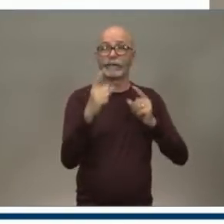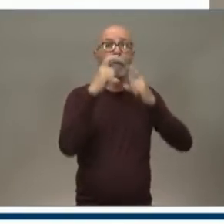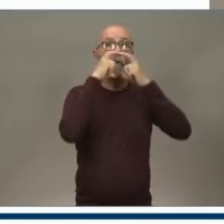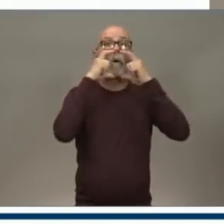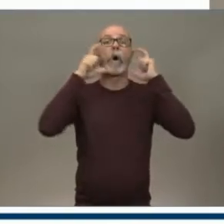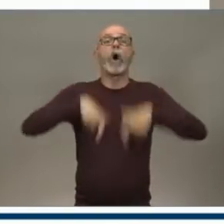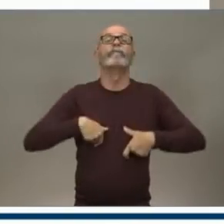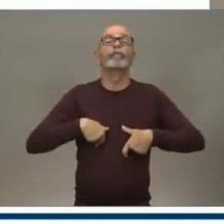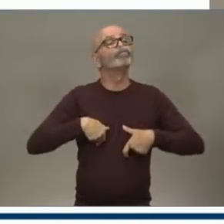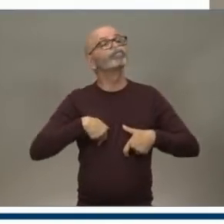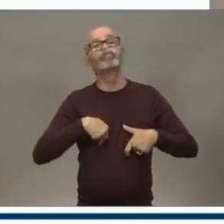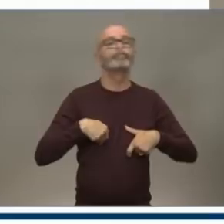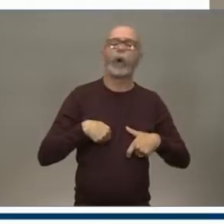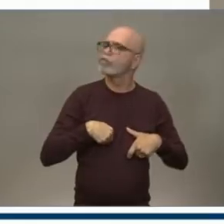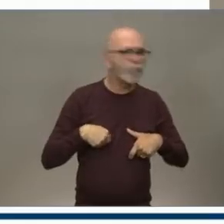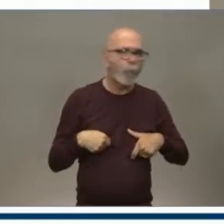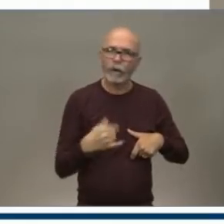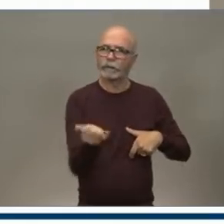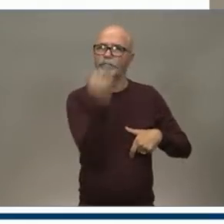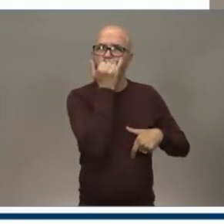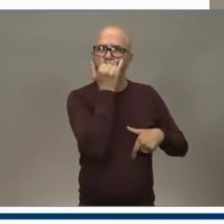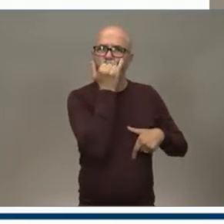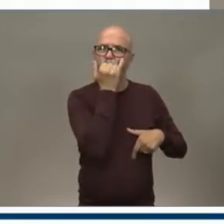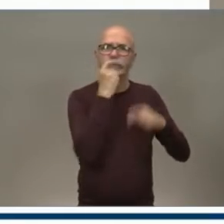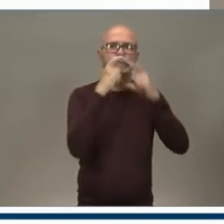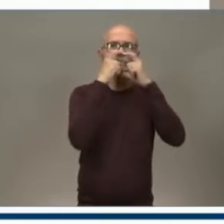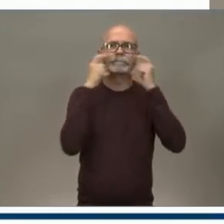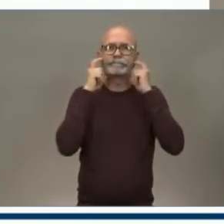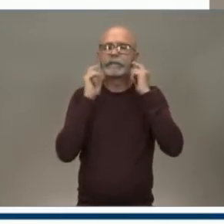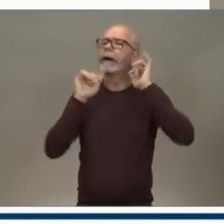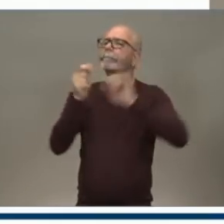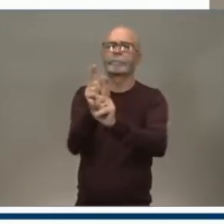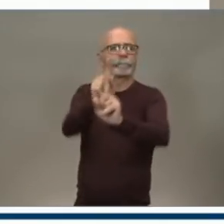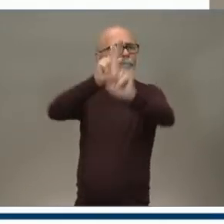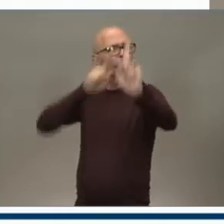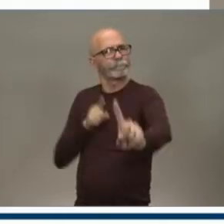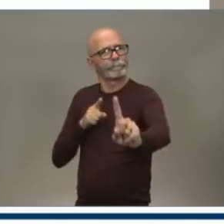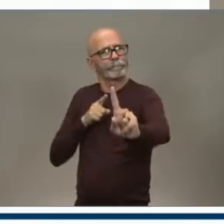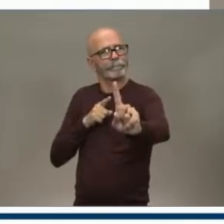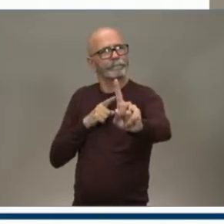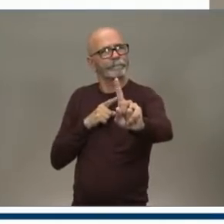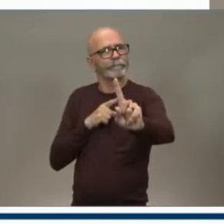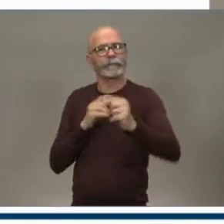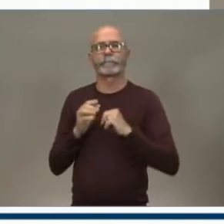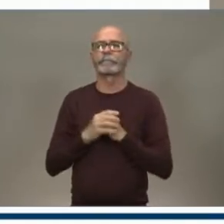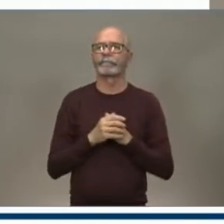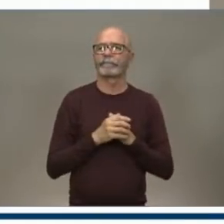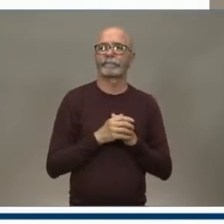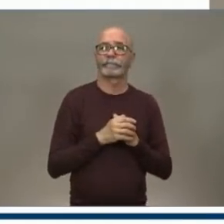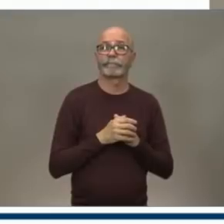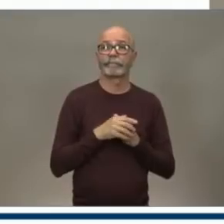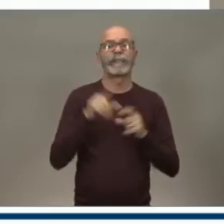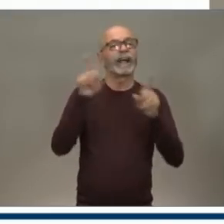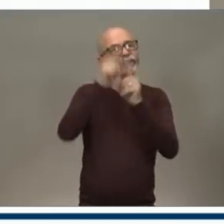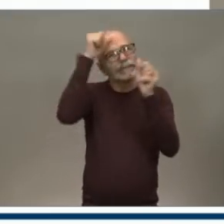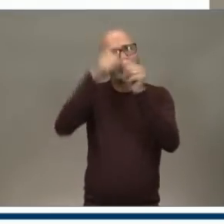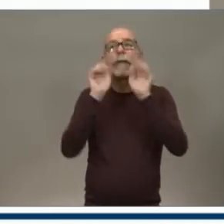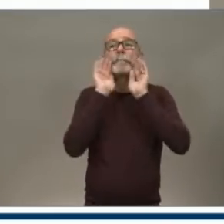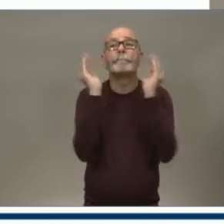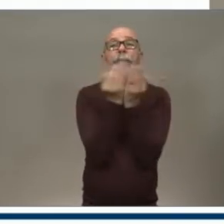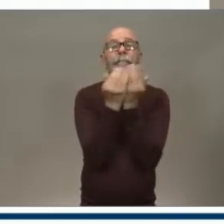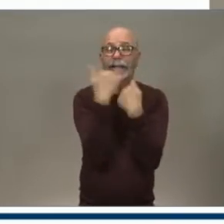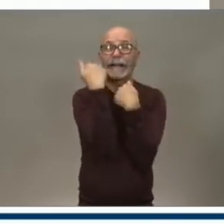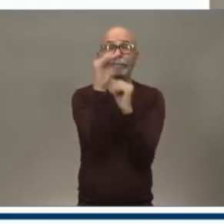limits. No more than 10 people in our household or close social circle. And we need to keep those